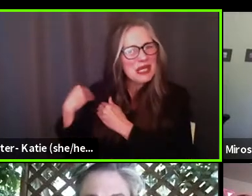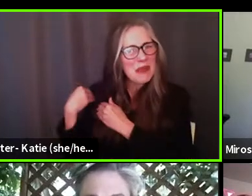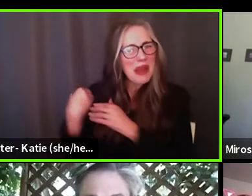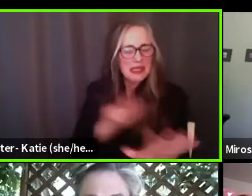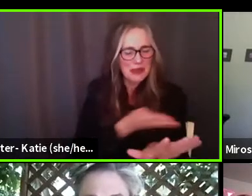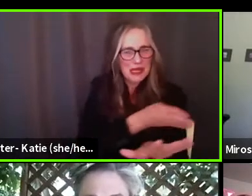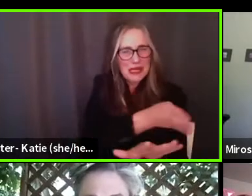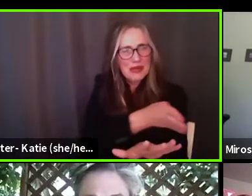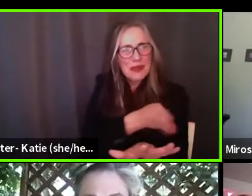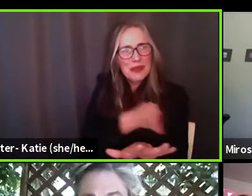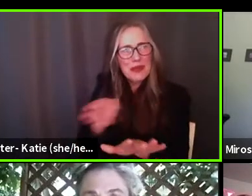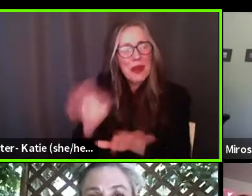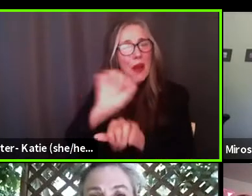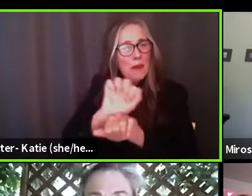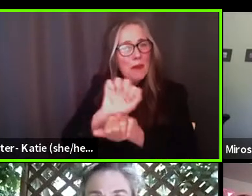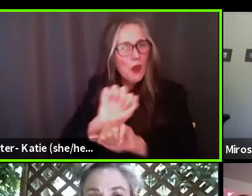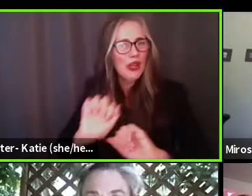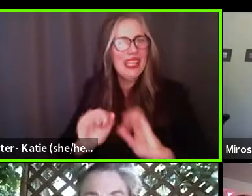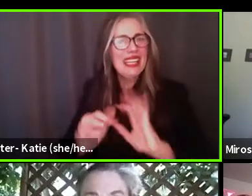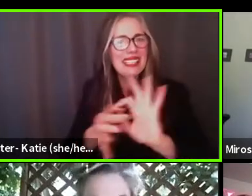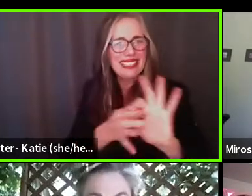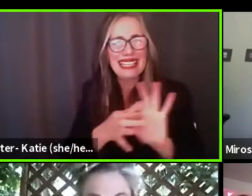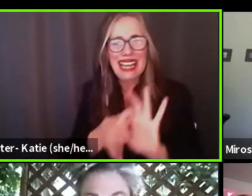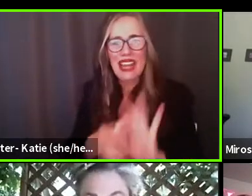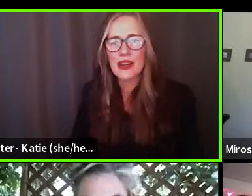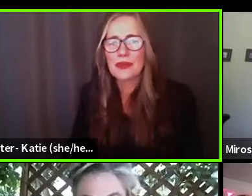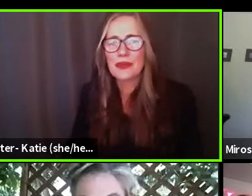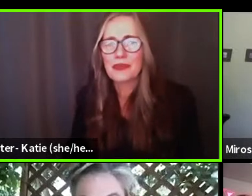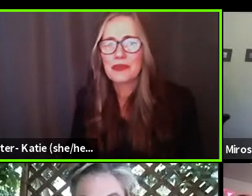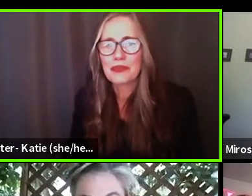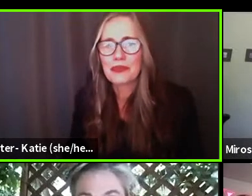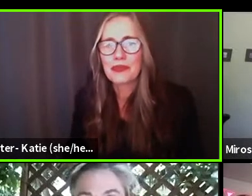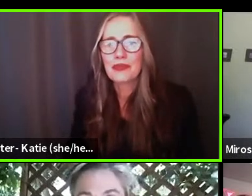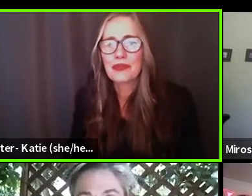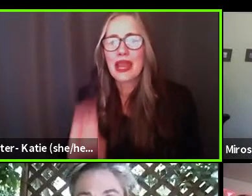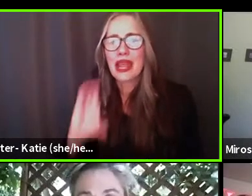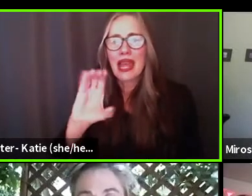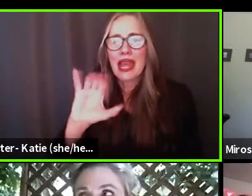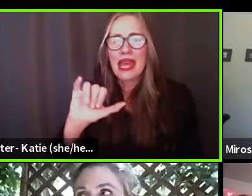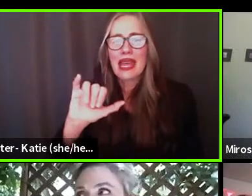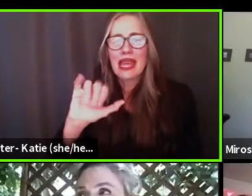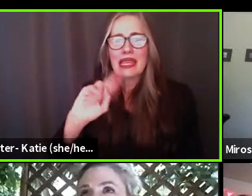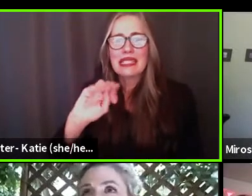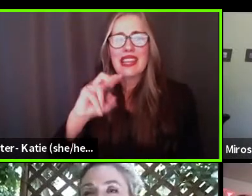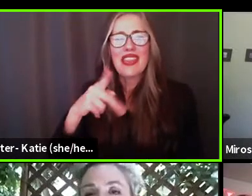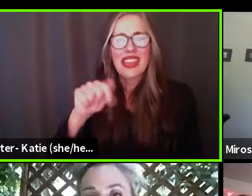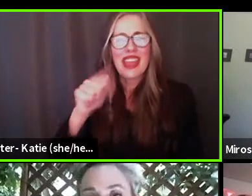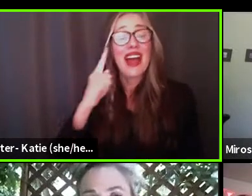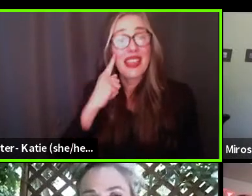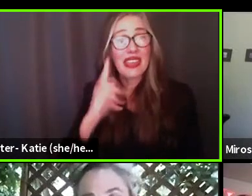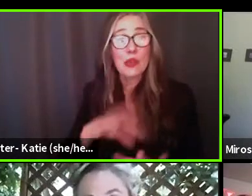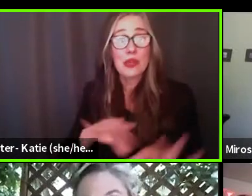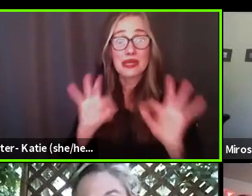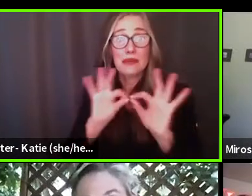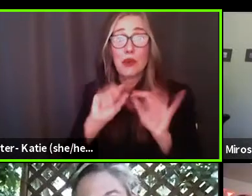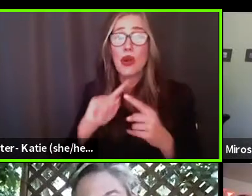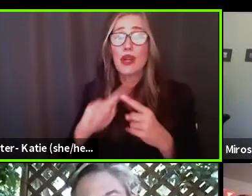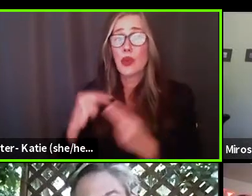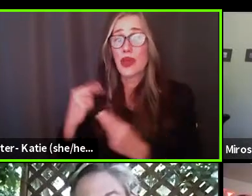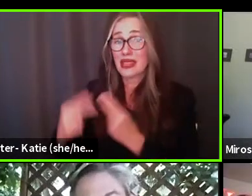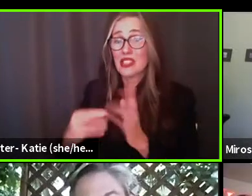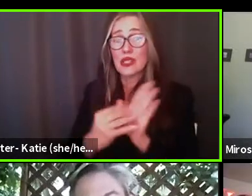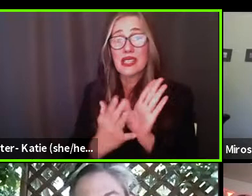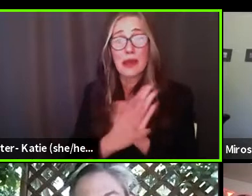import of all y'all's work to actually document this history is um when when the